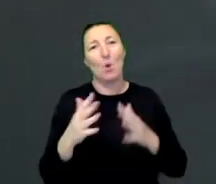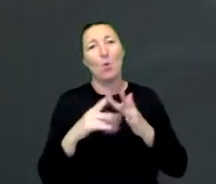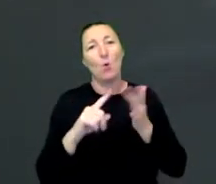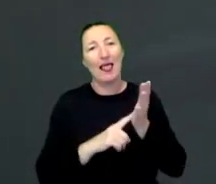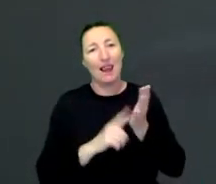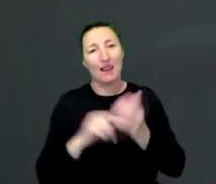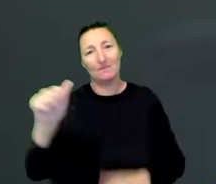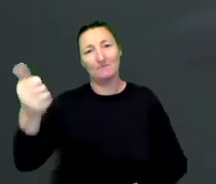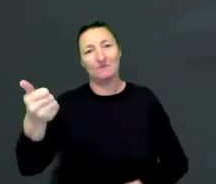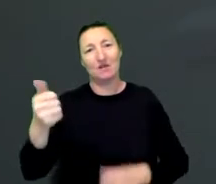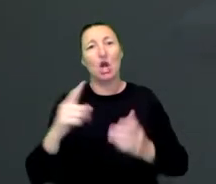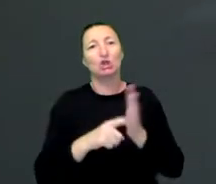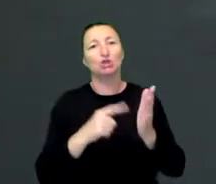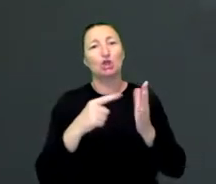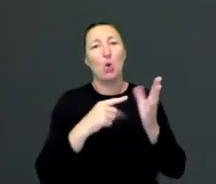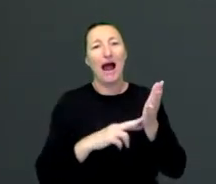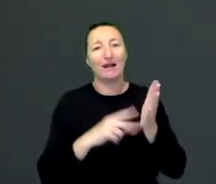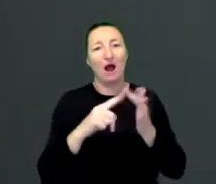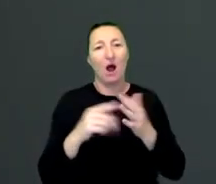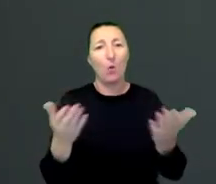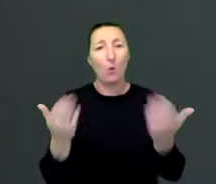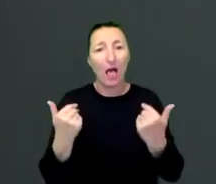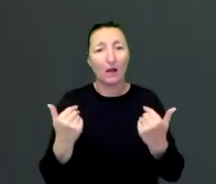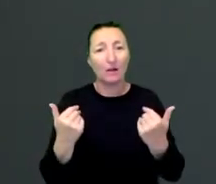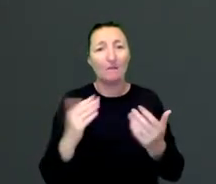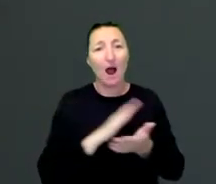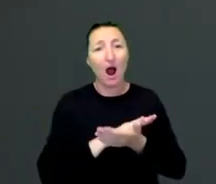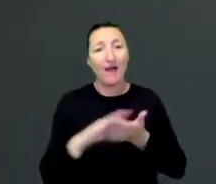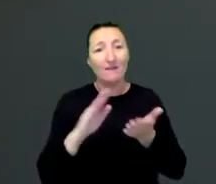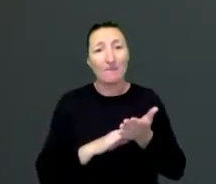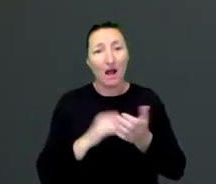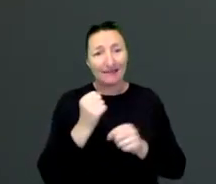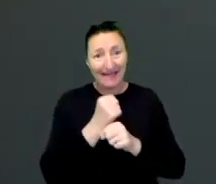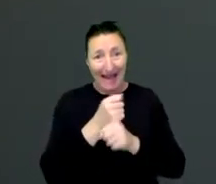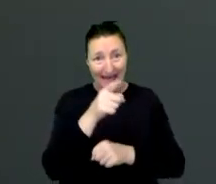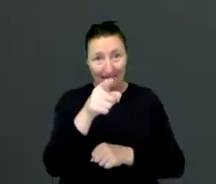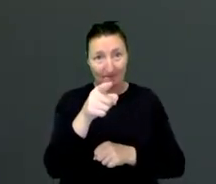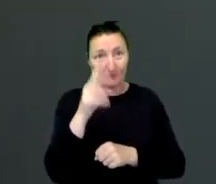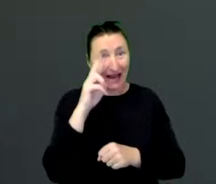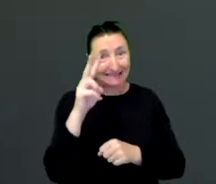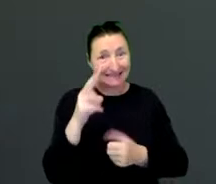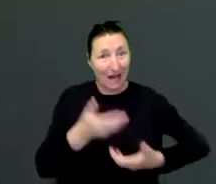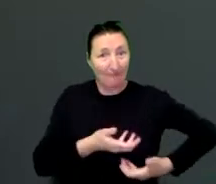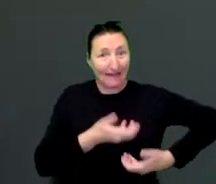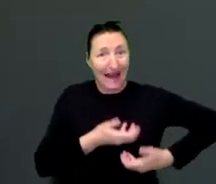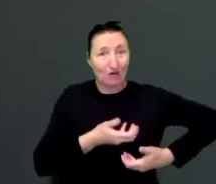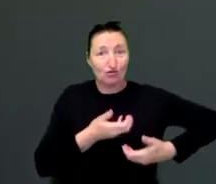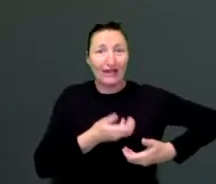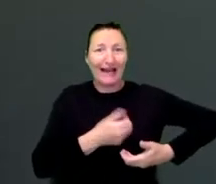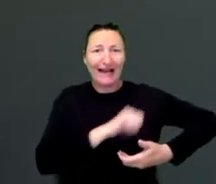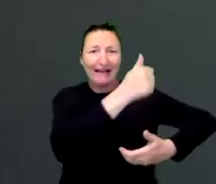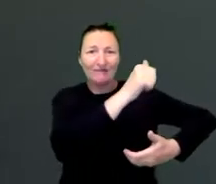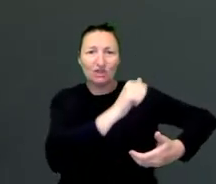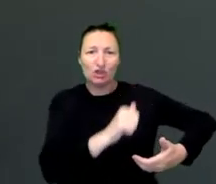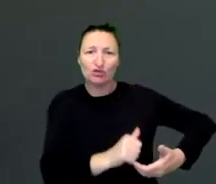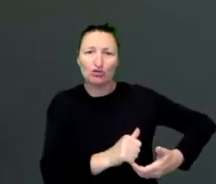to Hivemind. And I'm also here just ahead of you. I'm carrying all of your inventory. It's very heavy. You